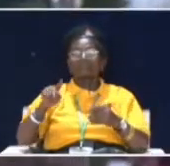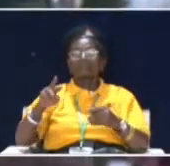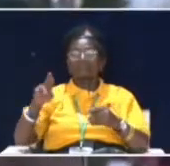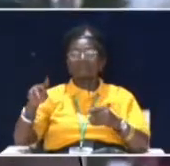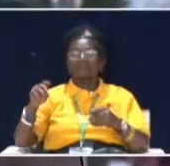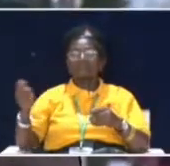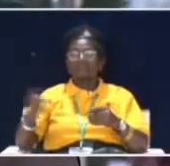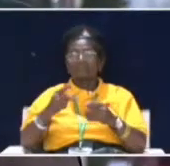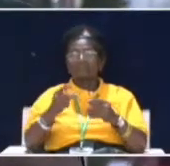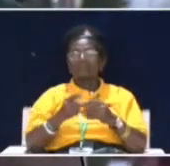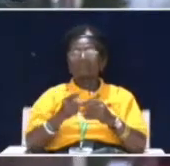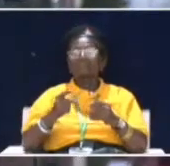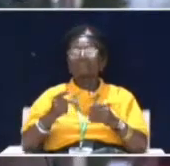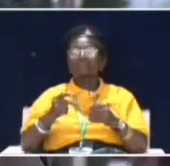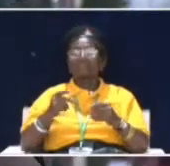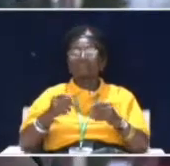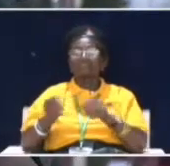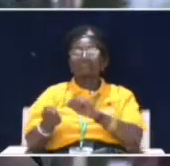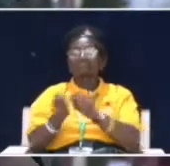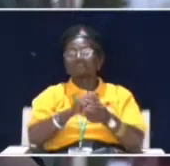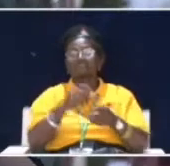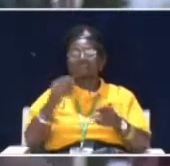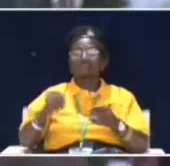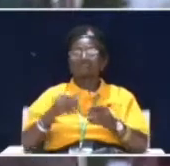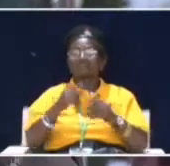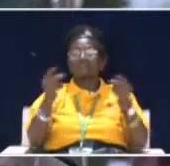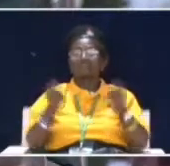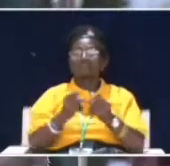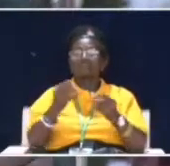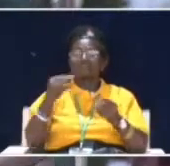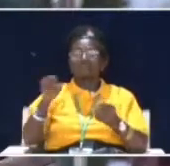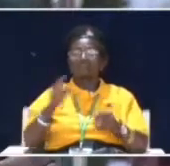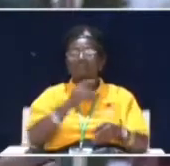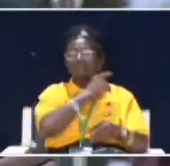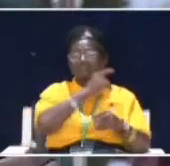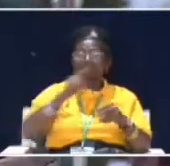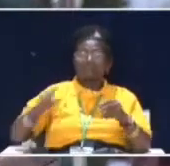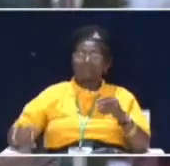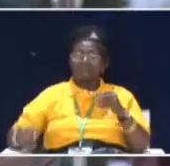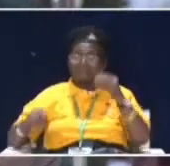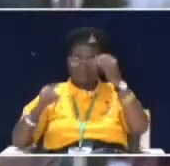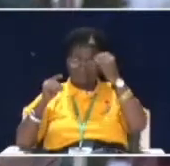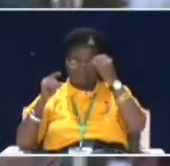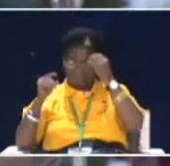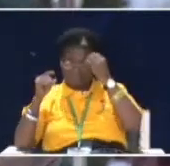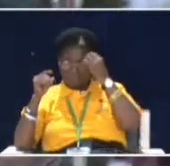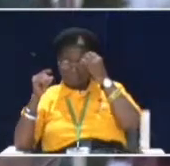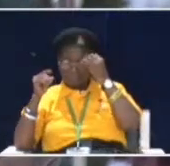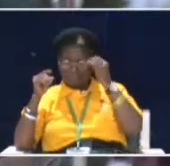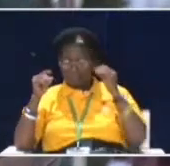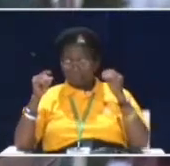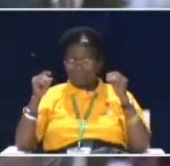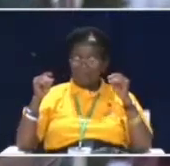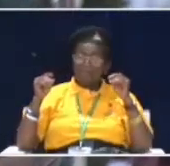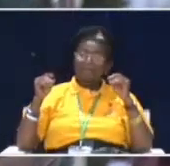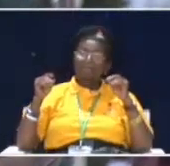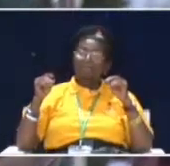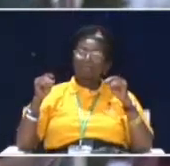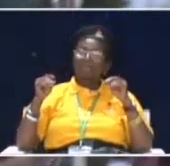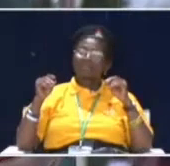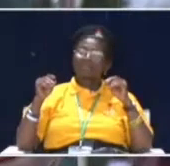or change the position of David, nigba to pinu pe ohun o ji David ni po